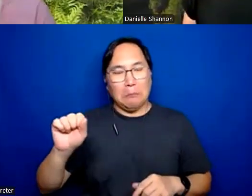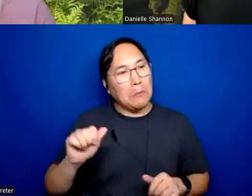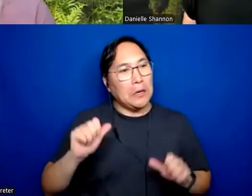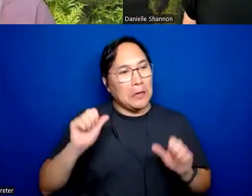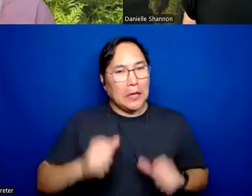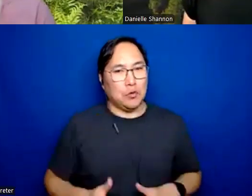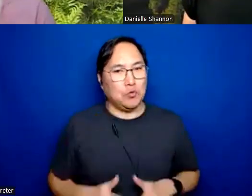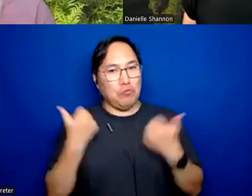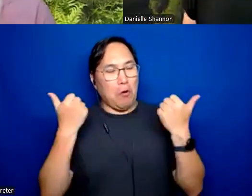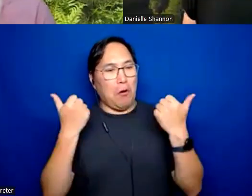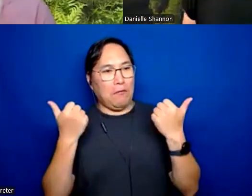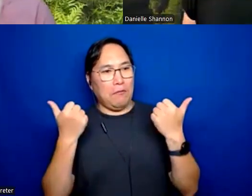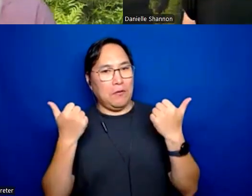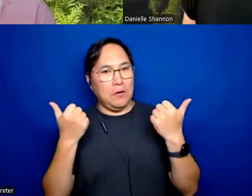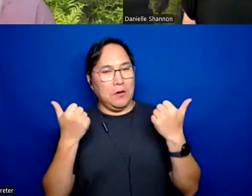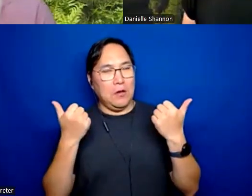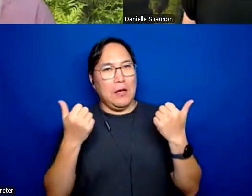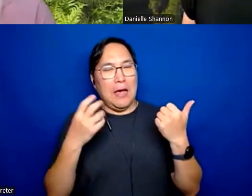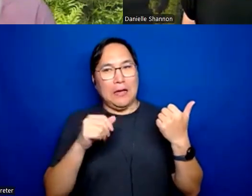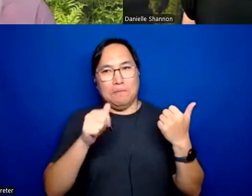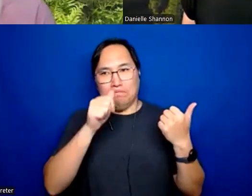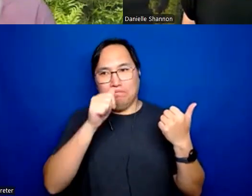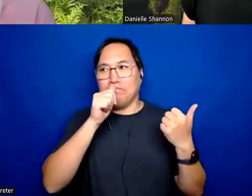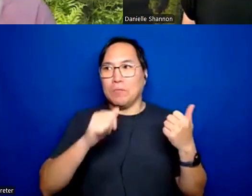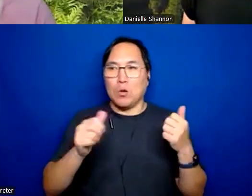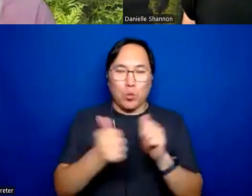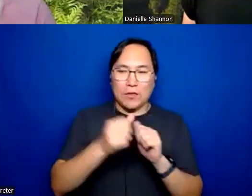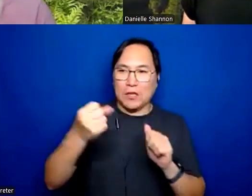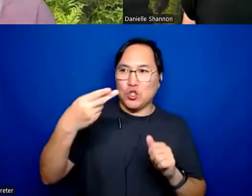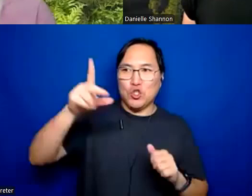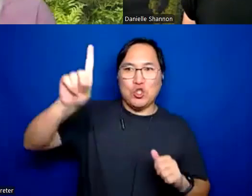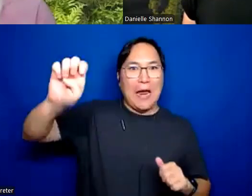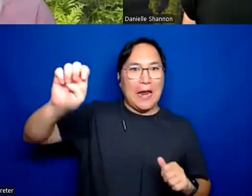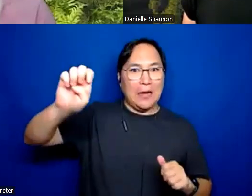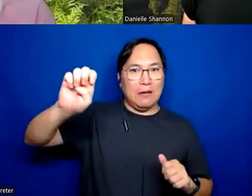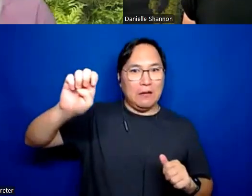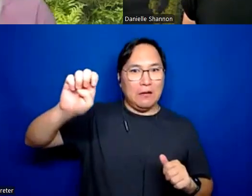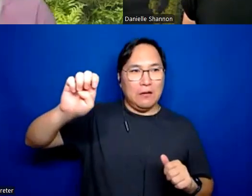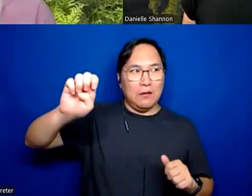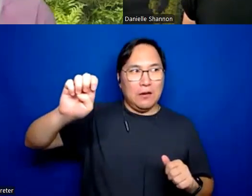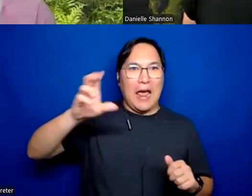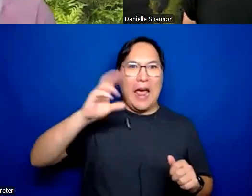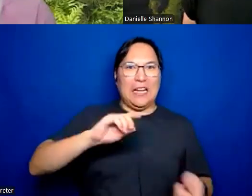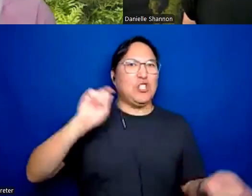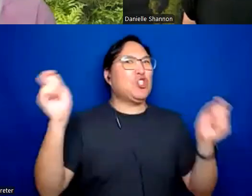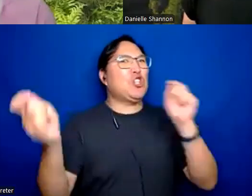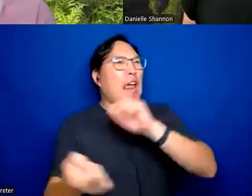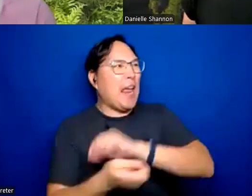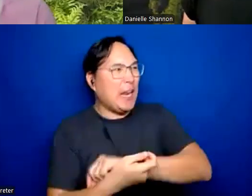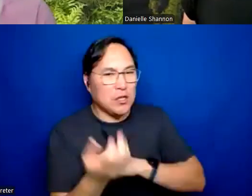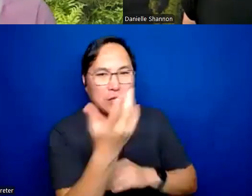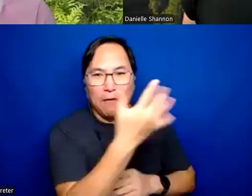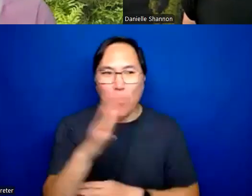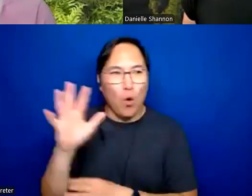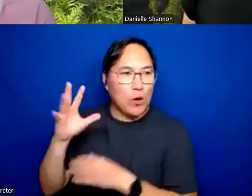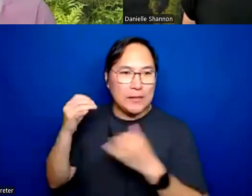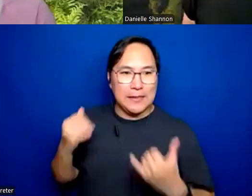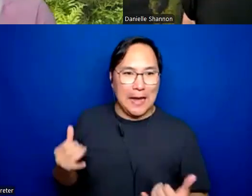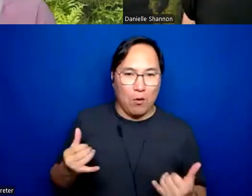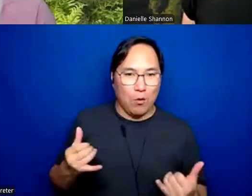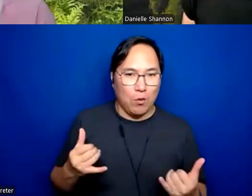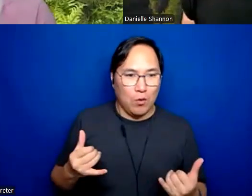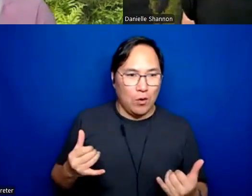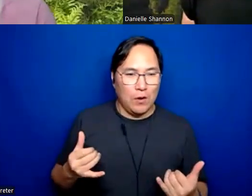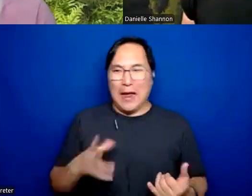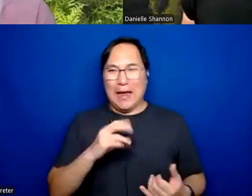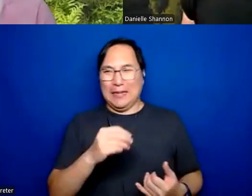tolerant to shade, and it changes our forest completely. And it's not the forest that we would really should be out there.